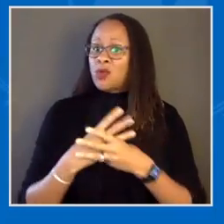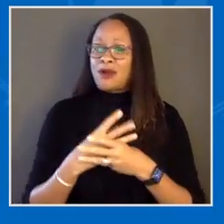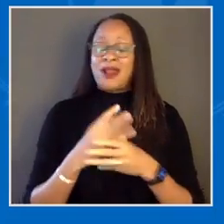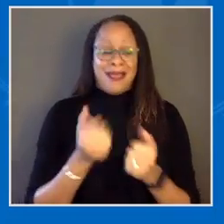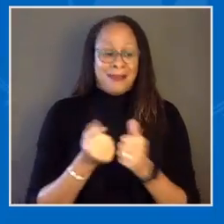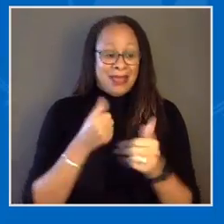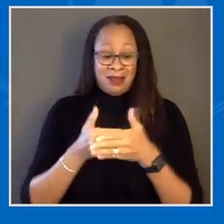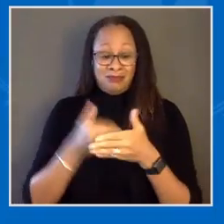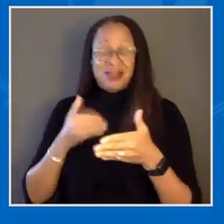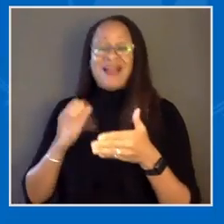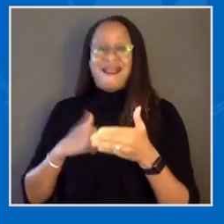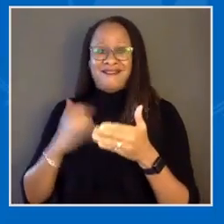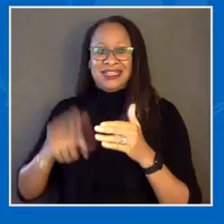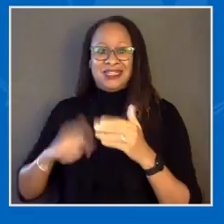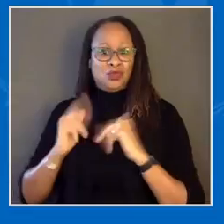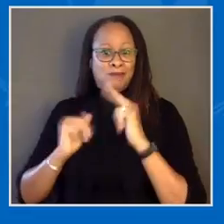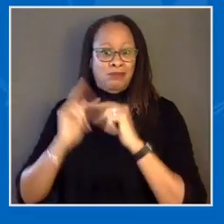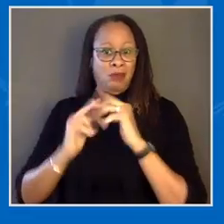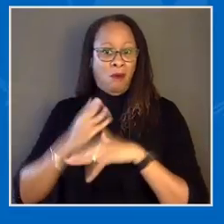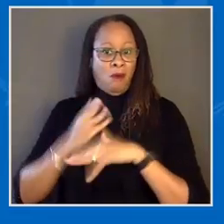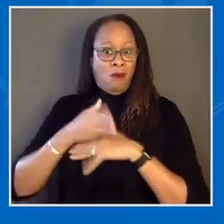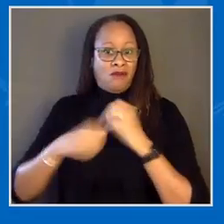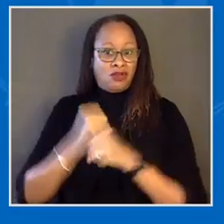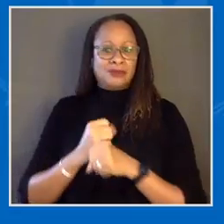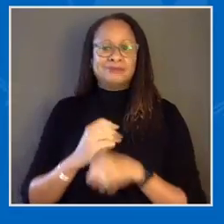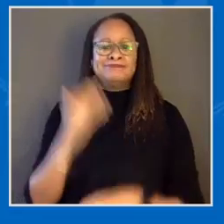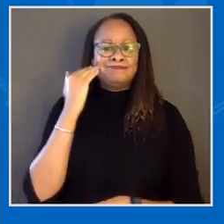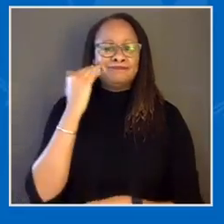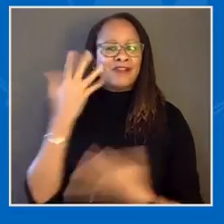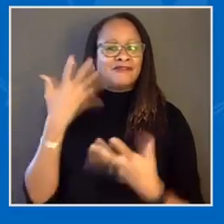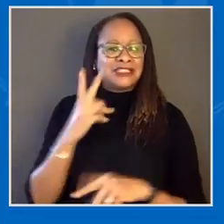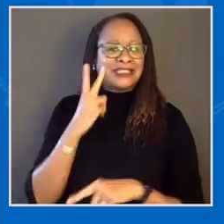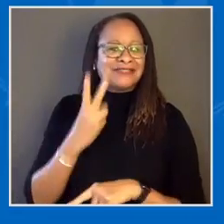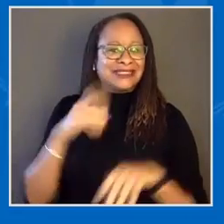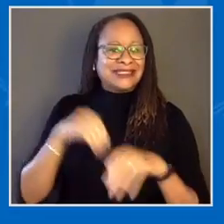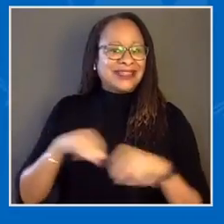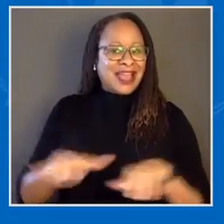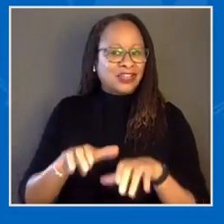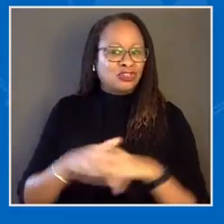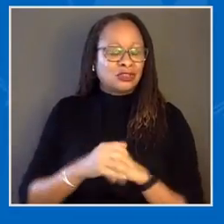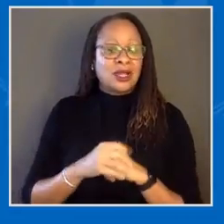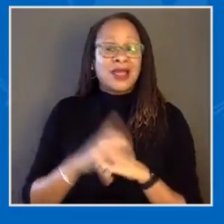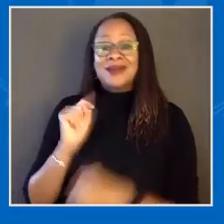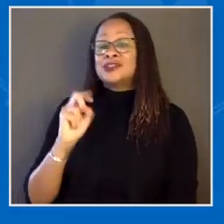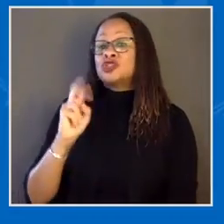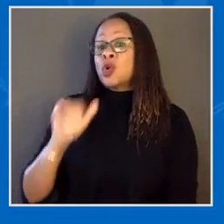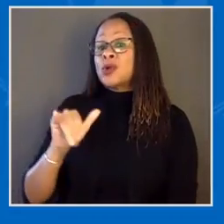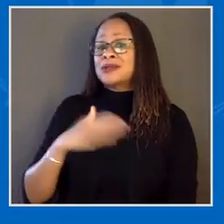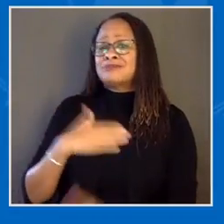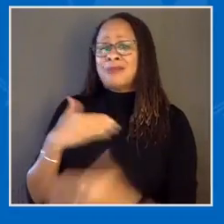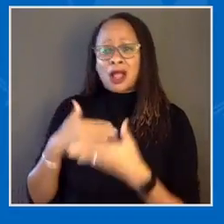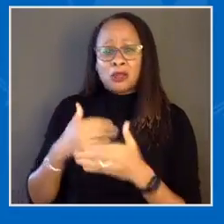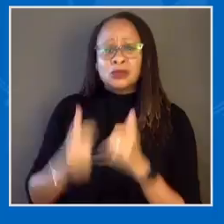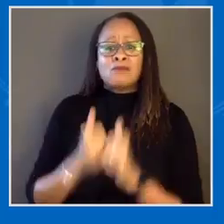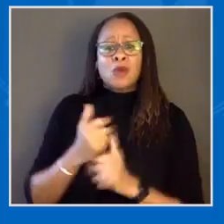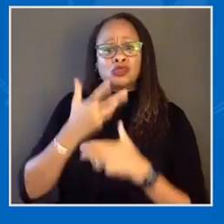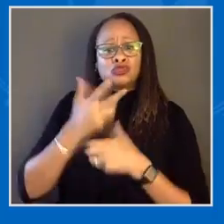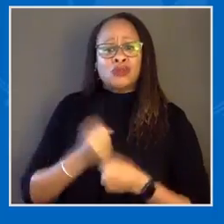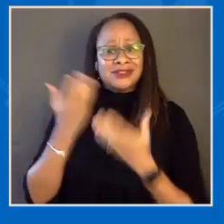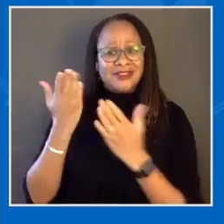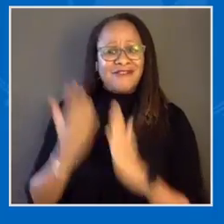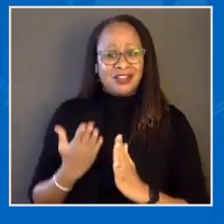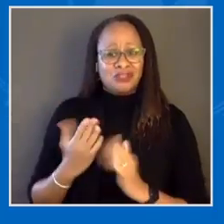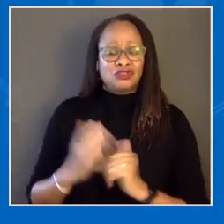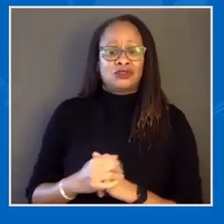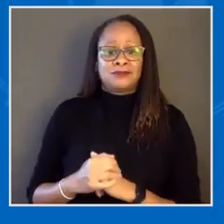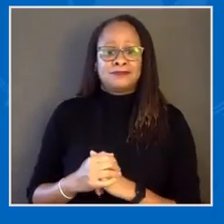over the years. I know. I've seen him in action. Tony's been one of my closest and most trusted advisors.